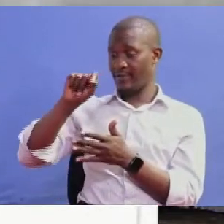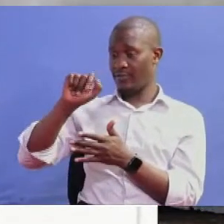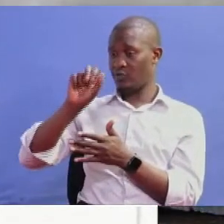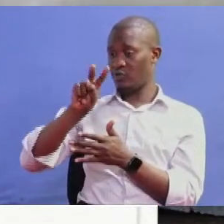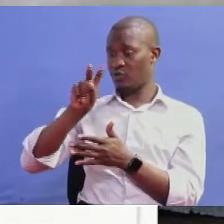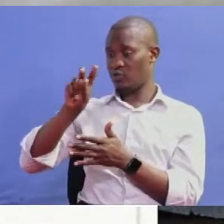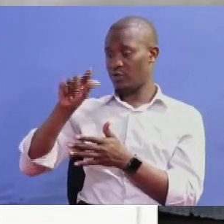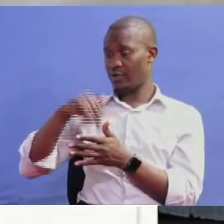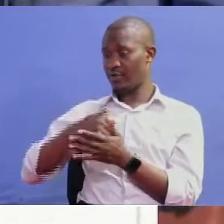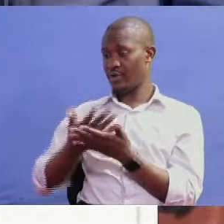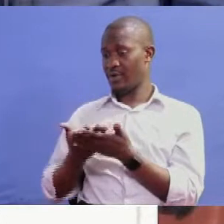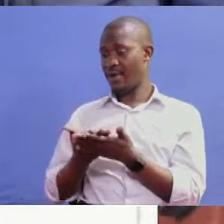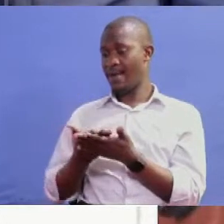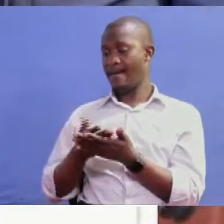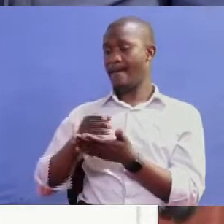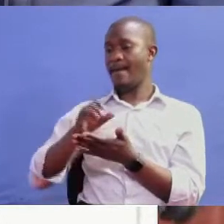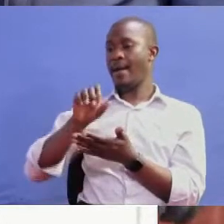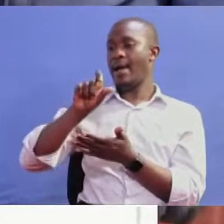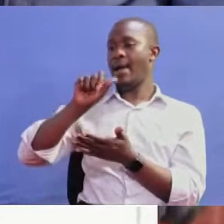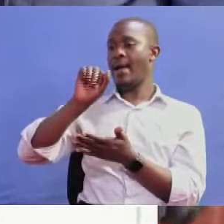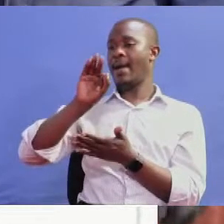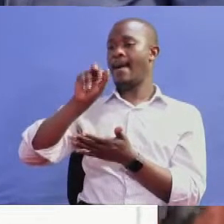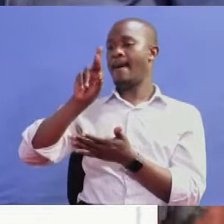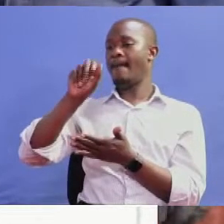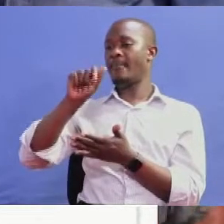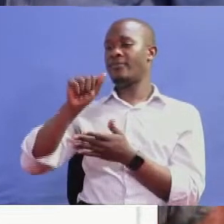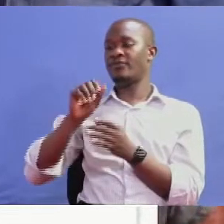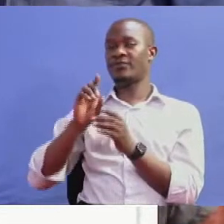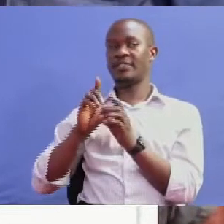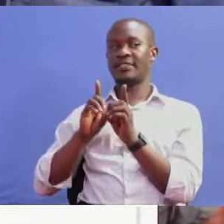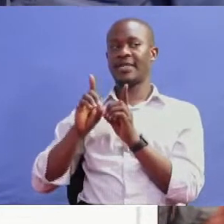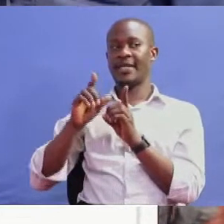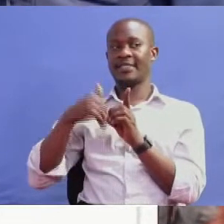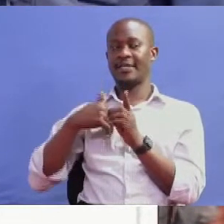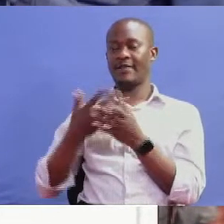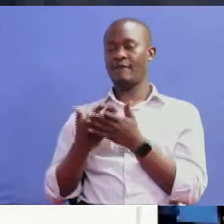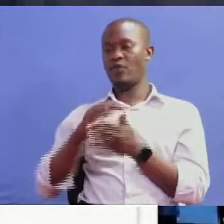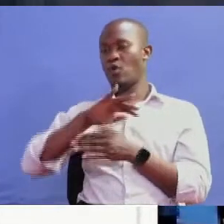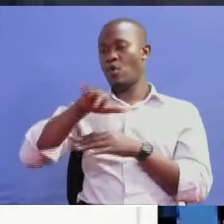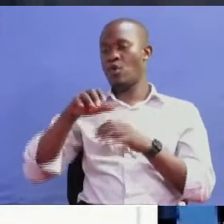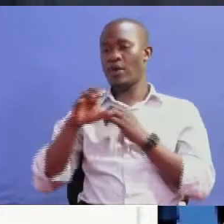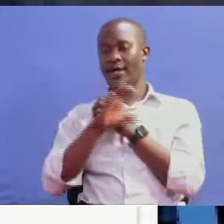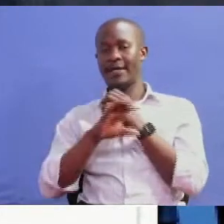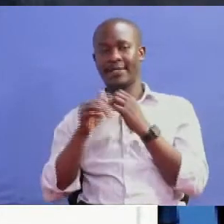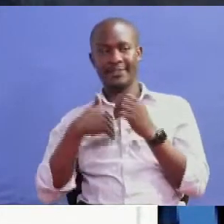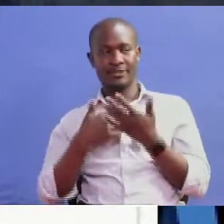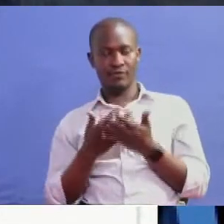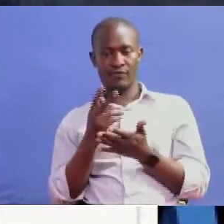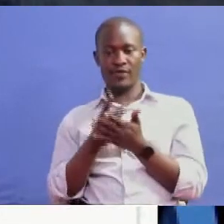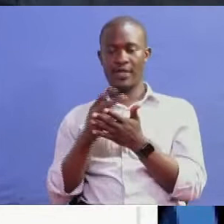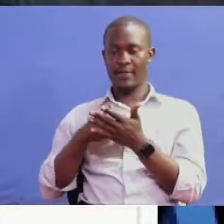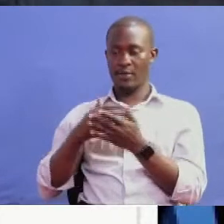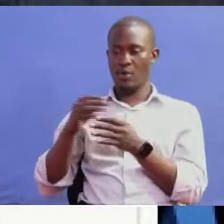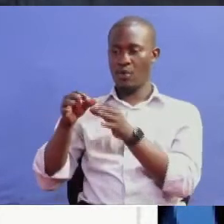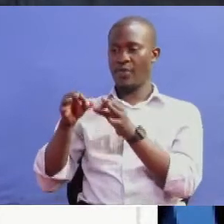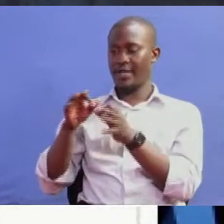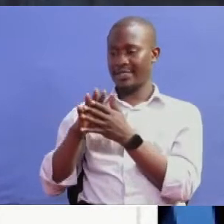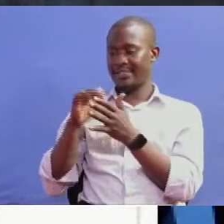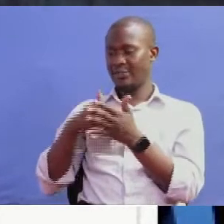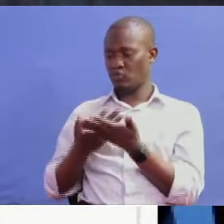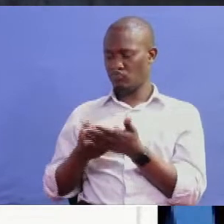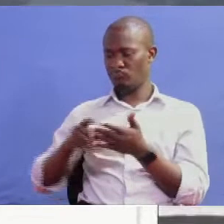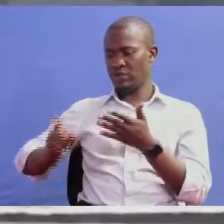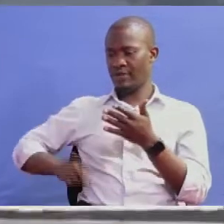2022, Justice Alfred Mabea of High Court directing all banks in the country maintaining any accounts on behalf of KENGEN to satisfy the